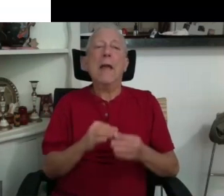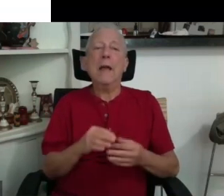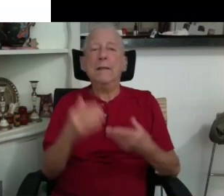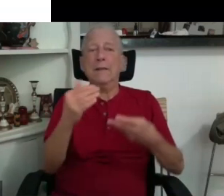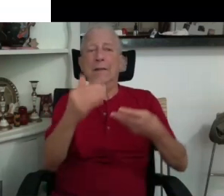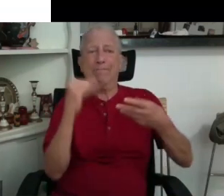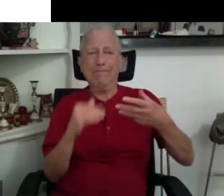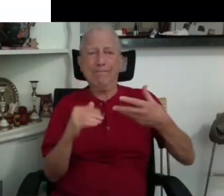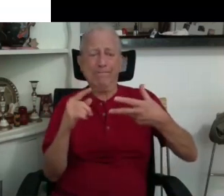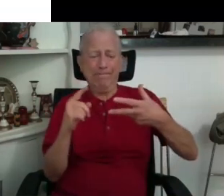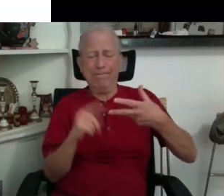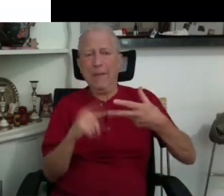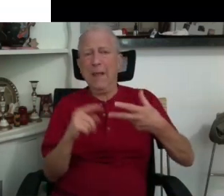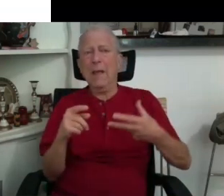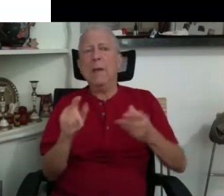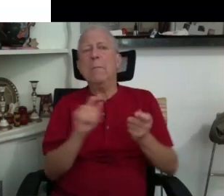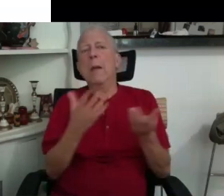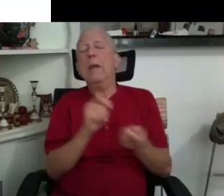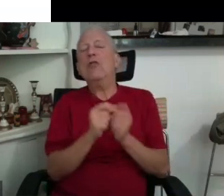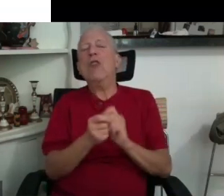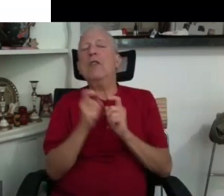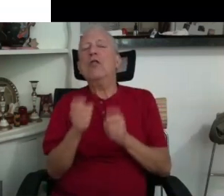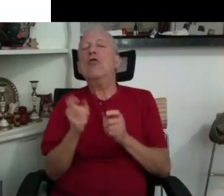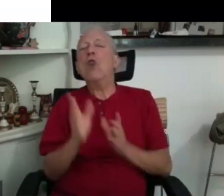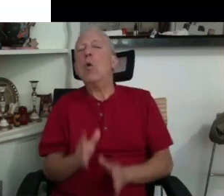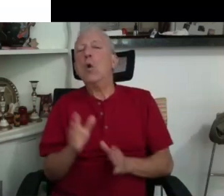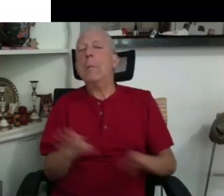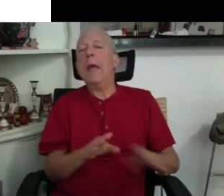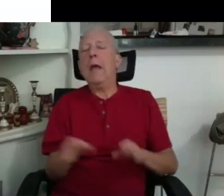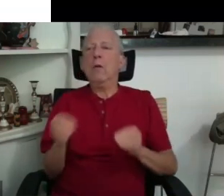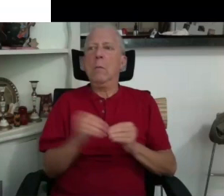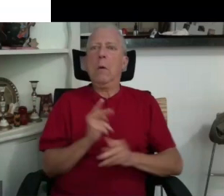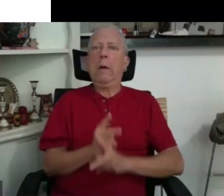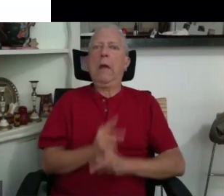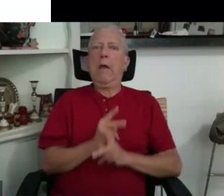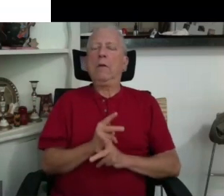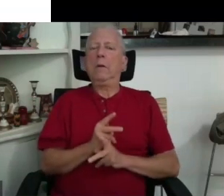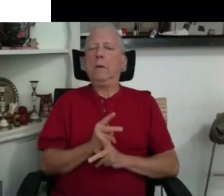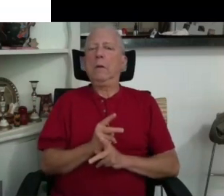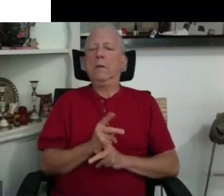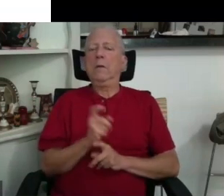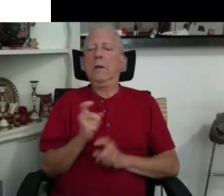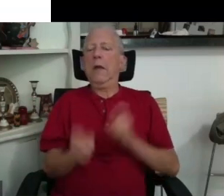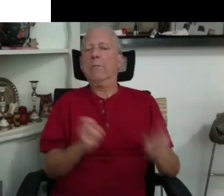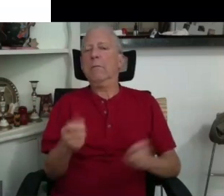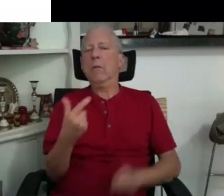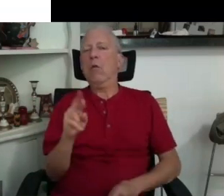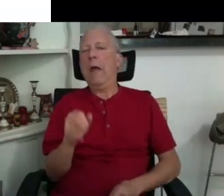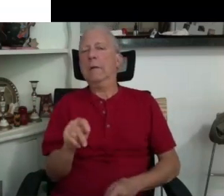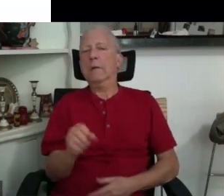in donor behavior to be more cautious when it comes to grant making. So even